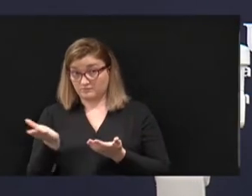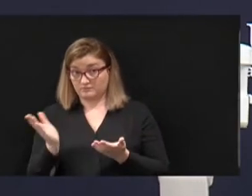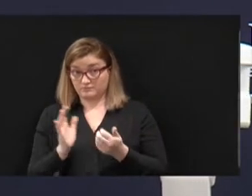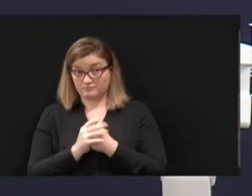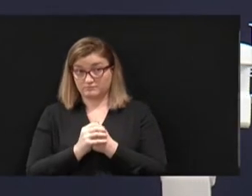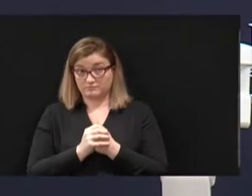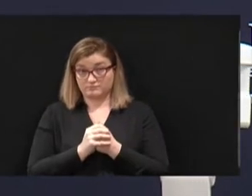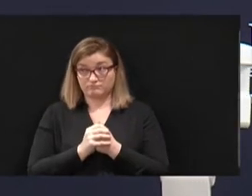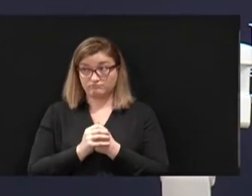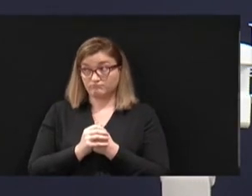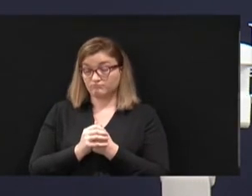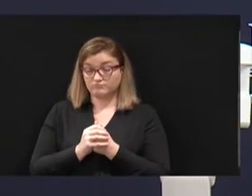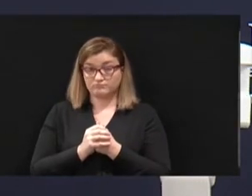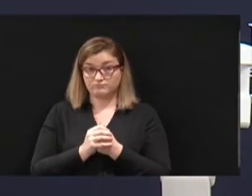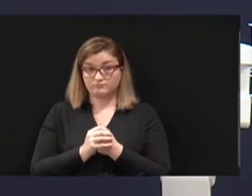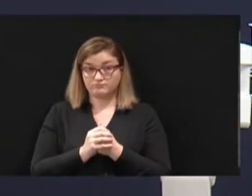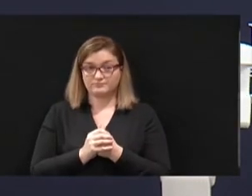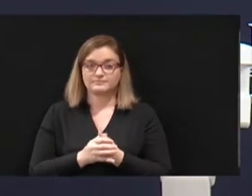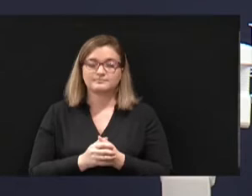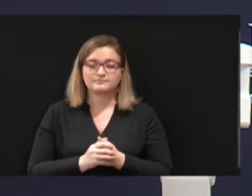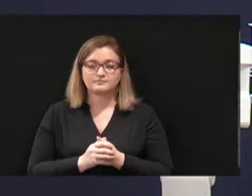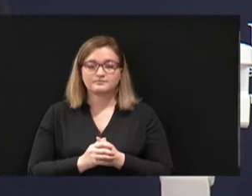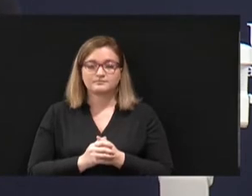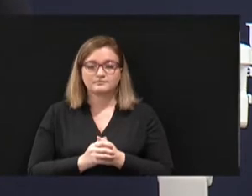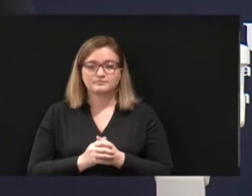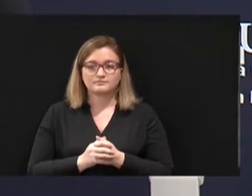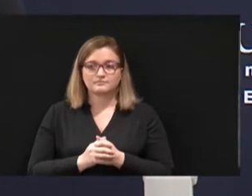Oh, we have a question.